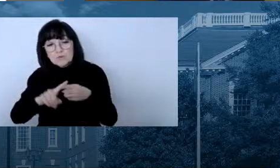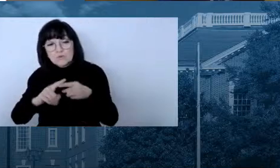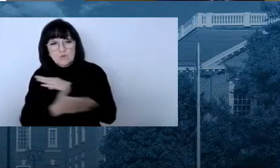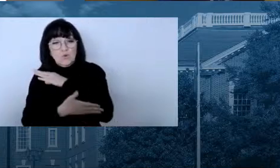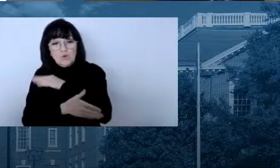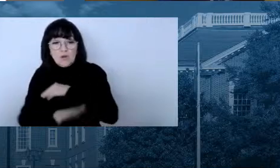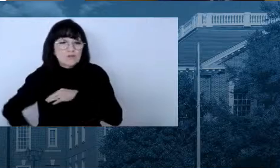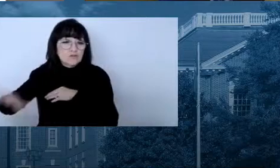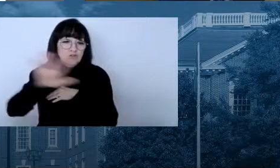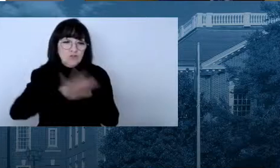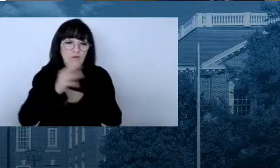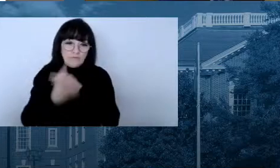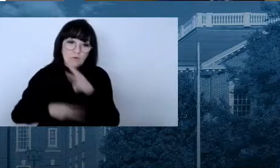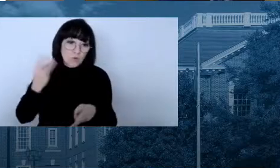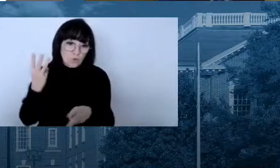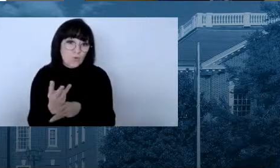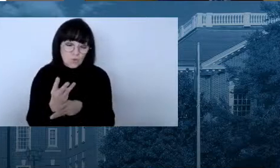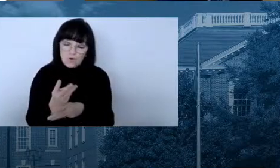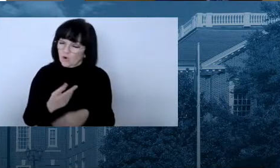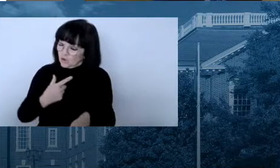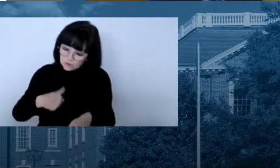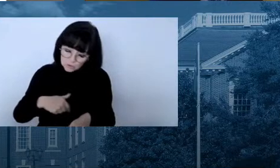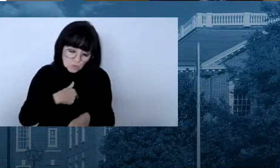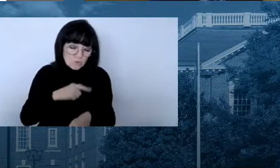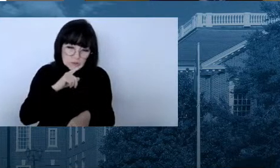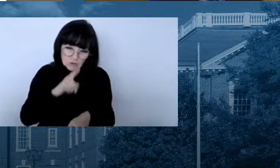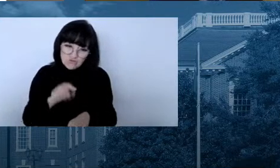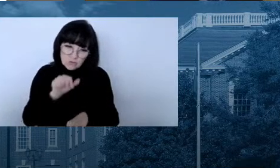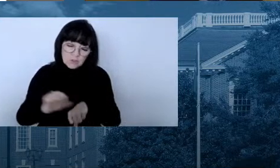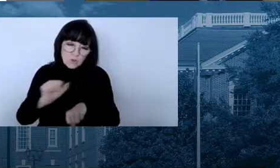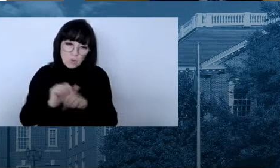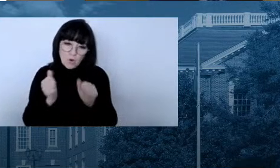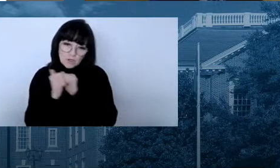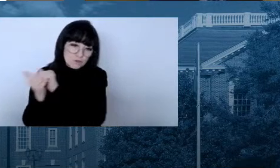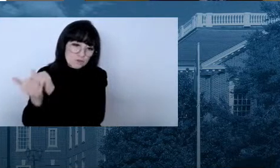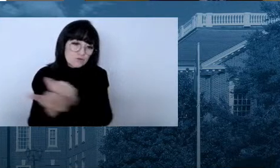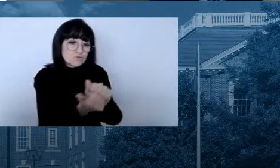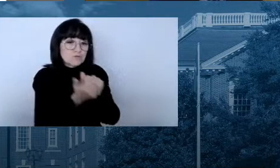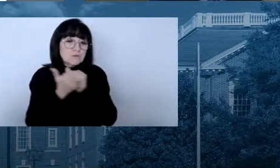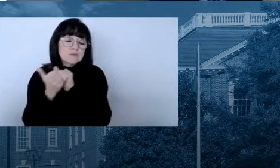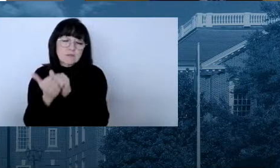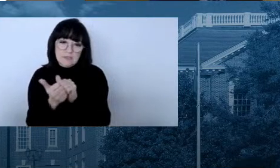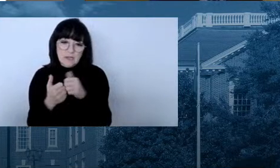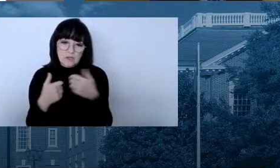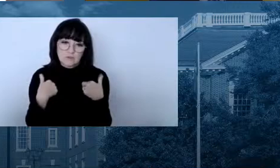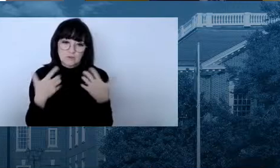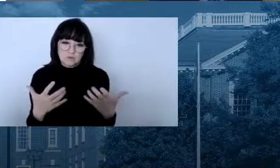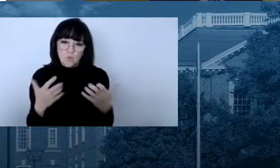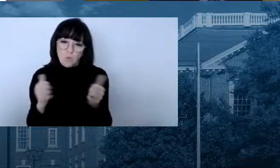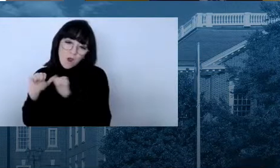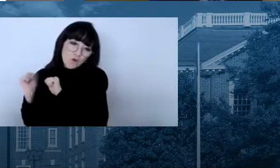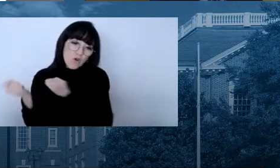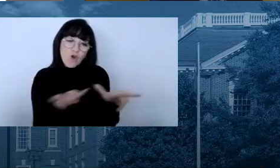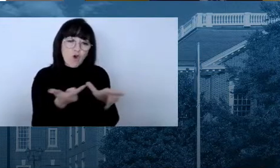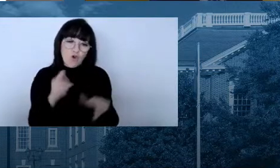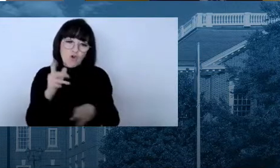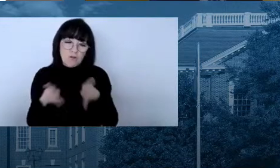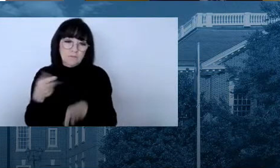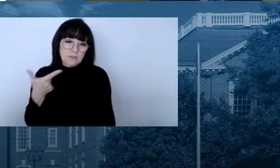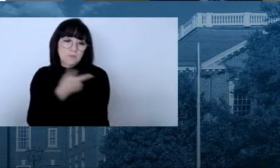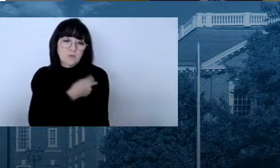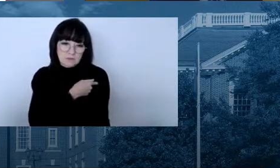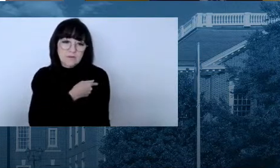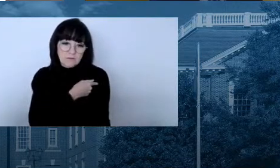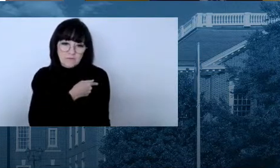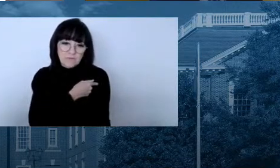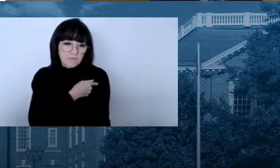mean, we really are in this together, and the extent to which all of us can be vaccinated means we don't basically keep